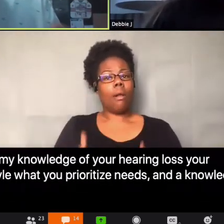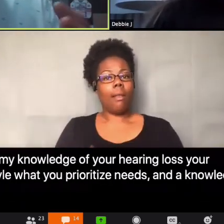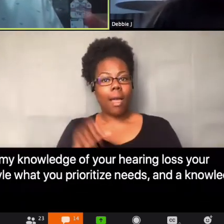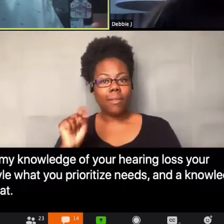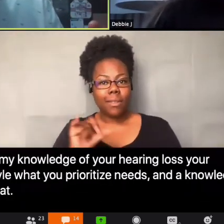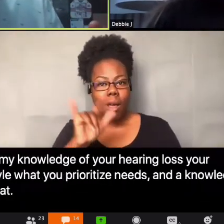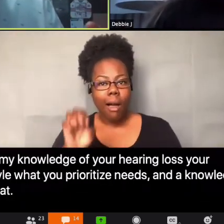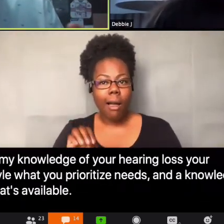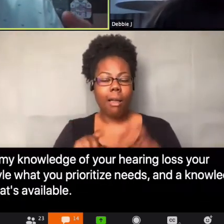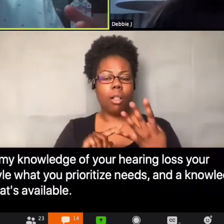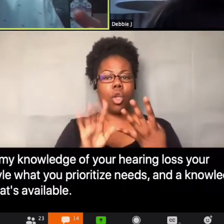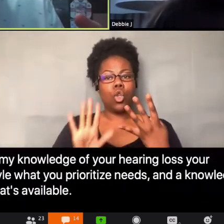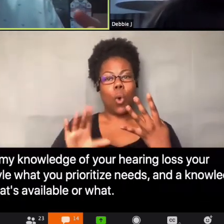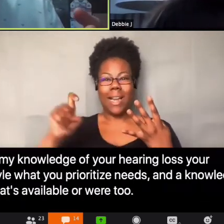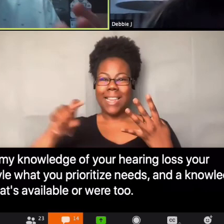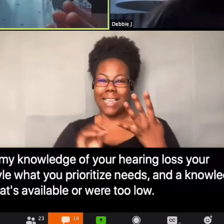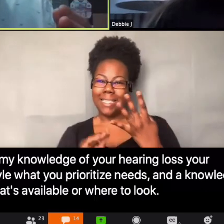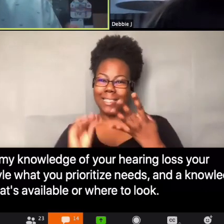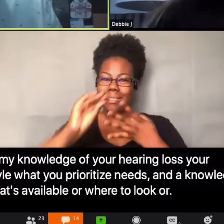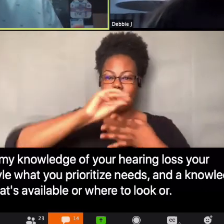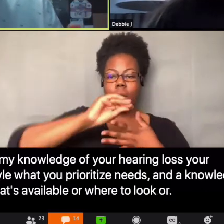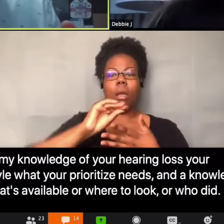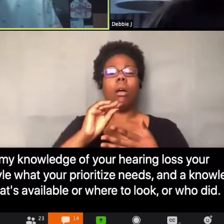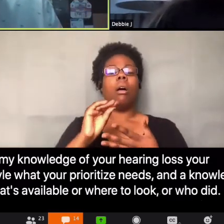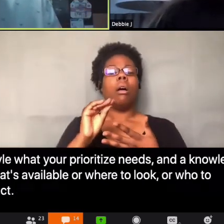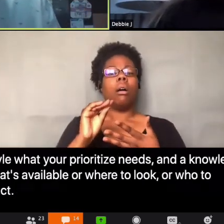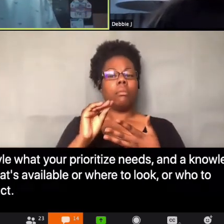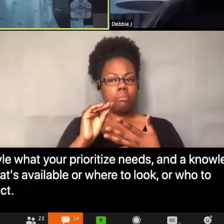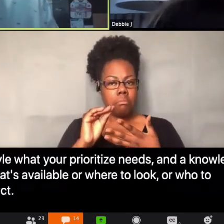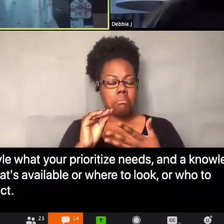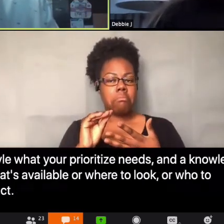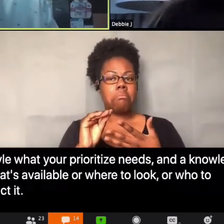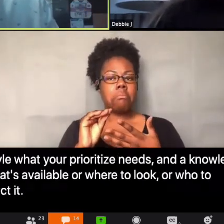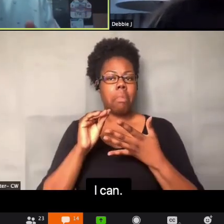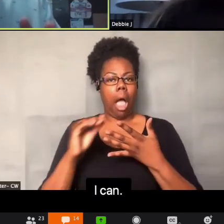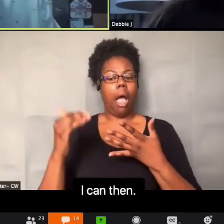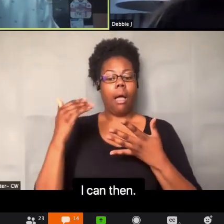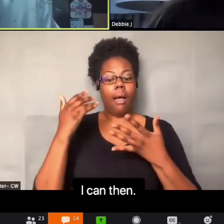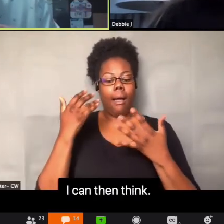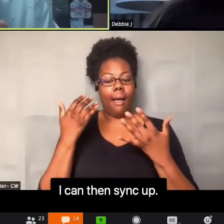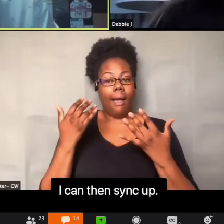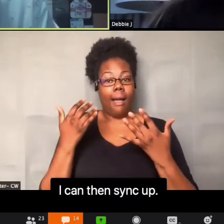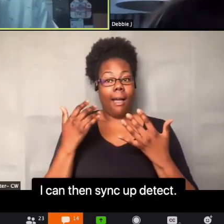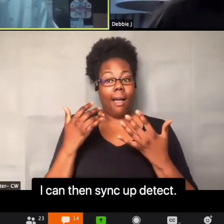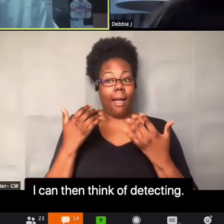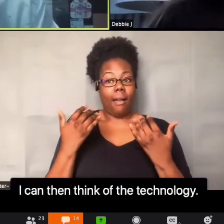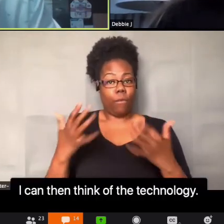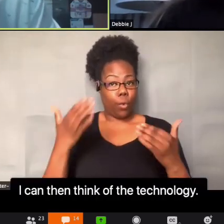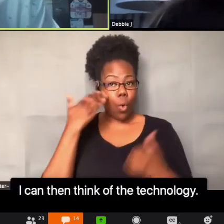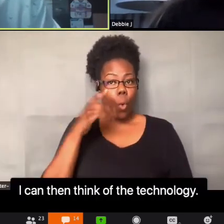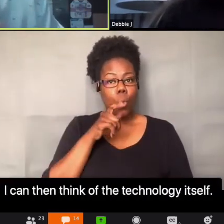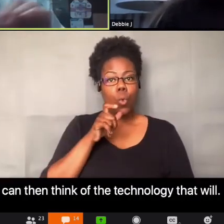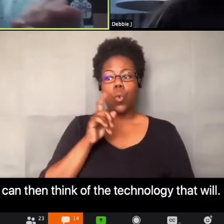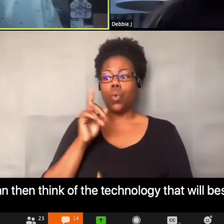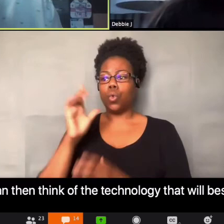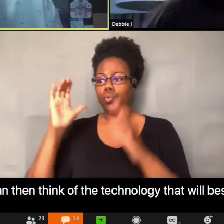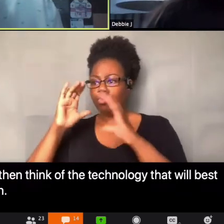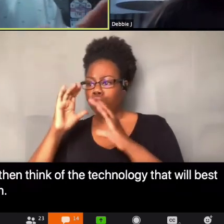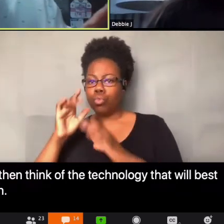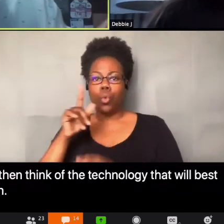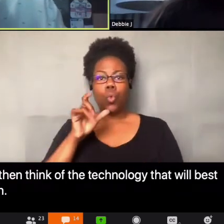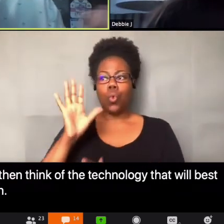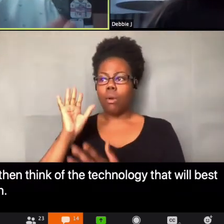what's available or where to look or who to contact, I can then think of the technologies that will best